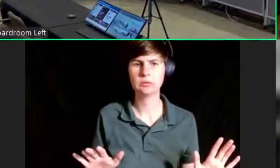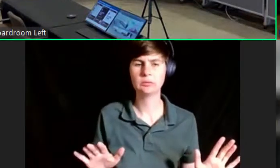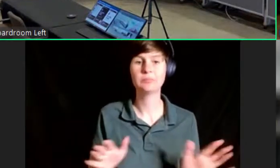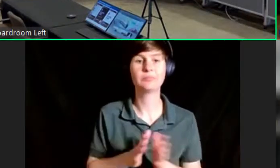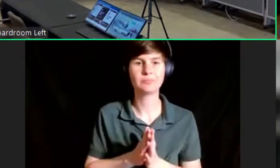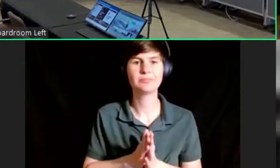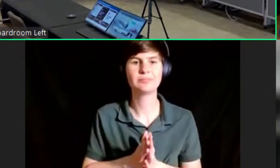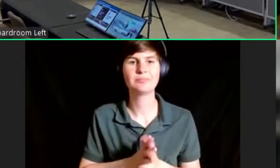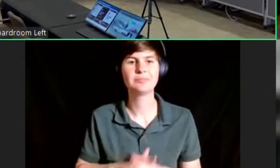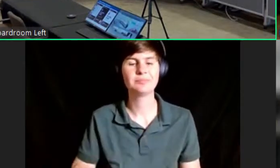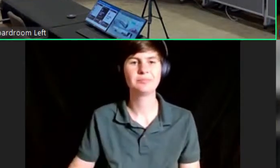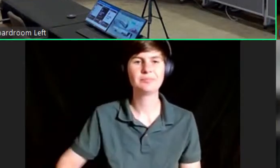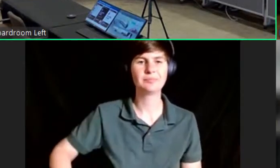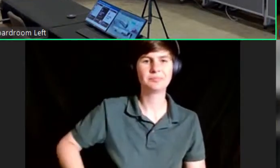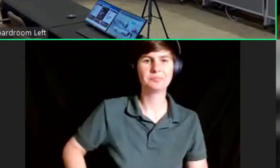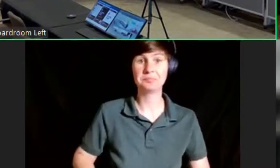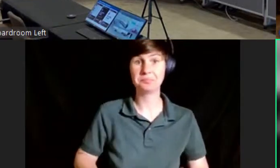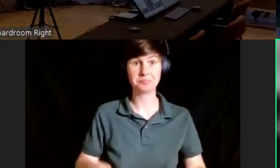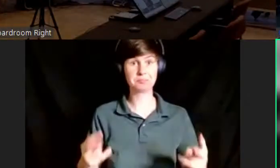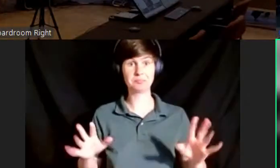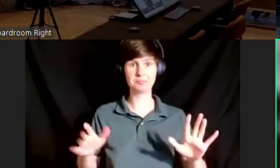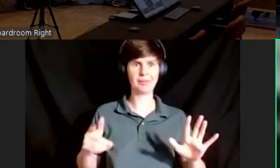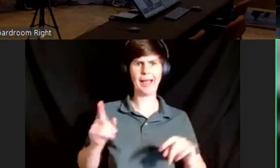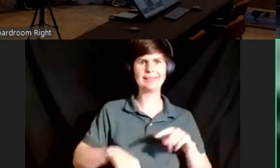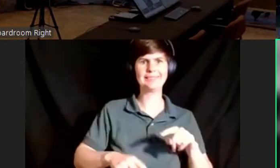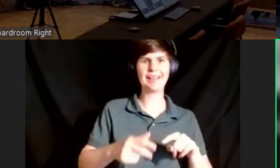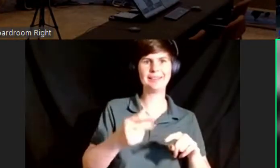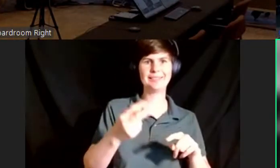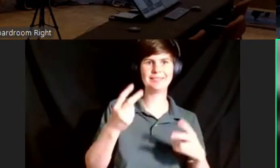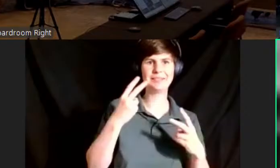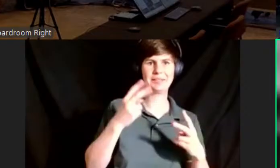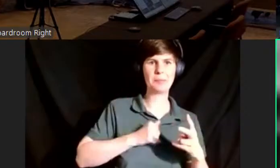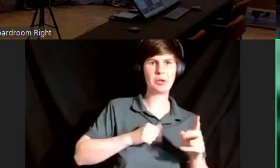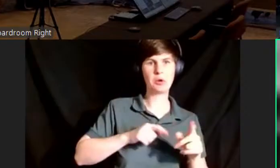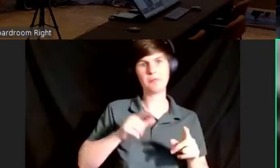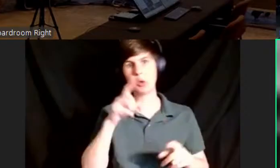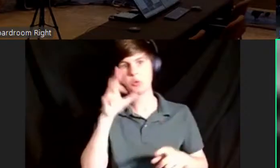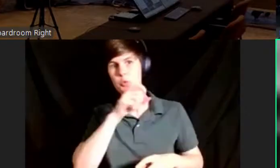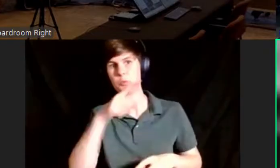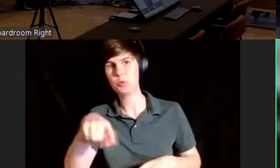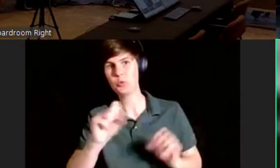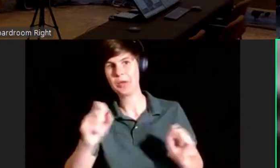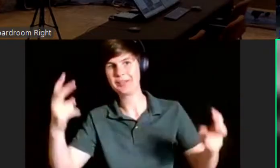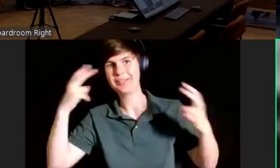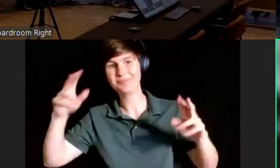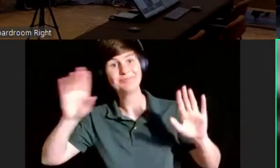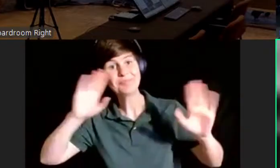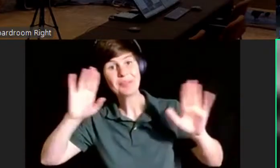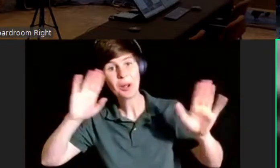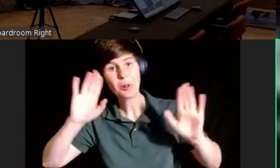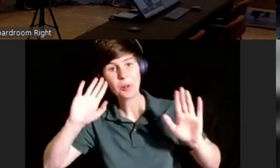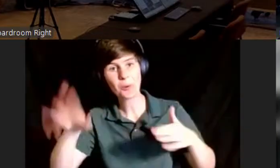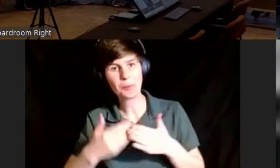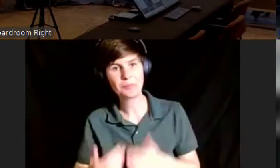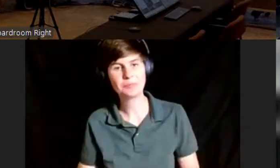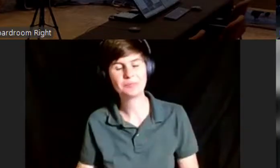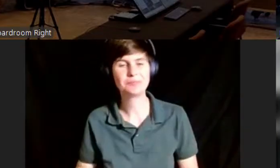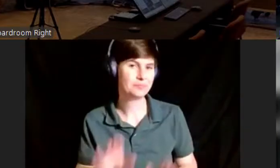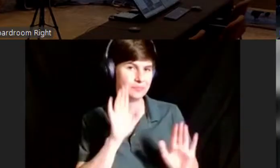you. You see me now. I can't see myself, so I assume. Yes. So, hello, everyone.